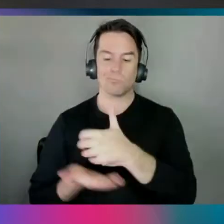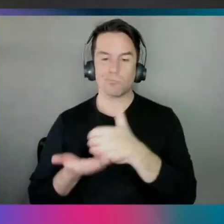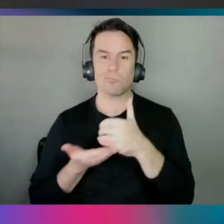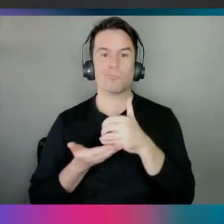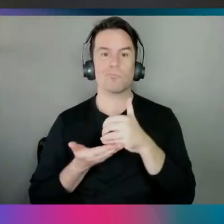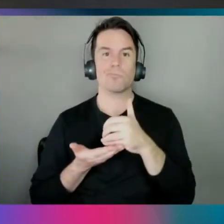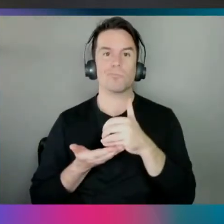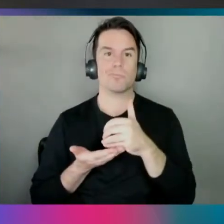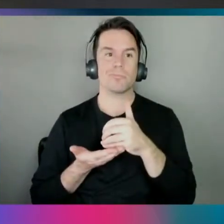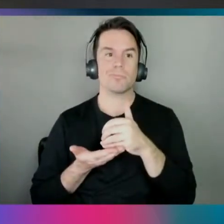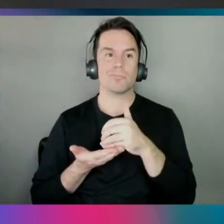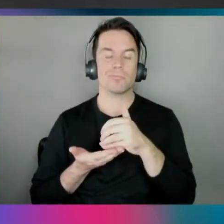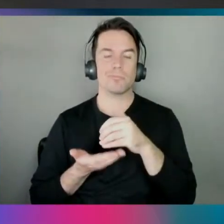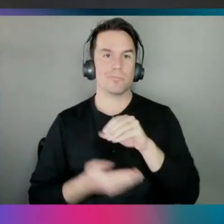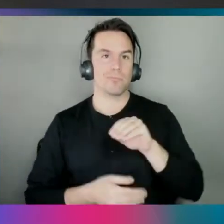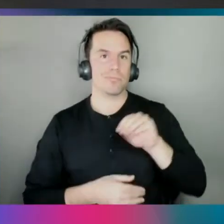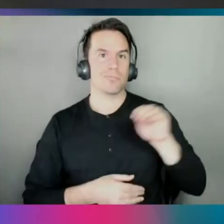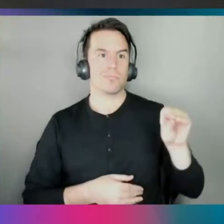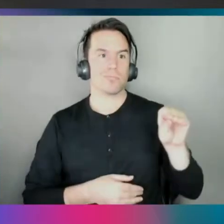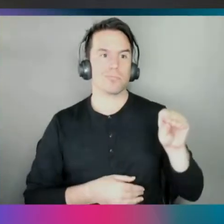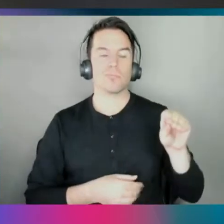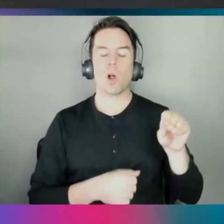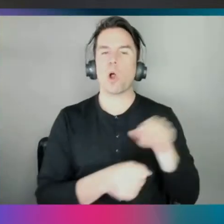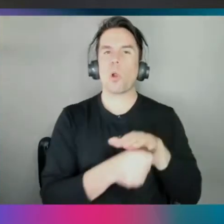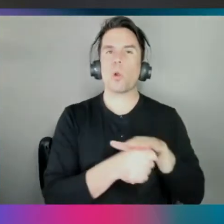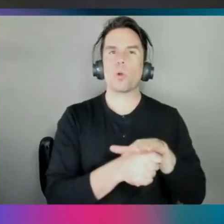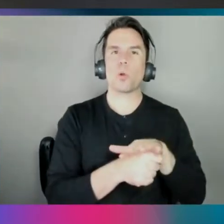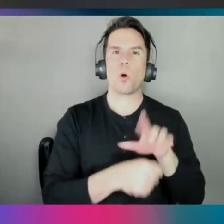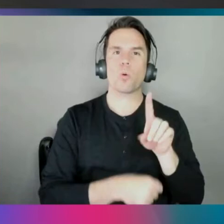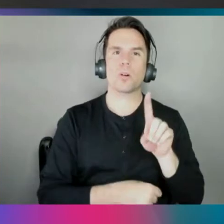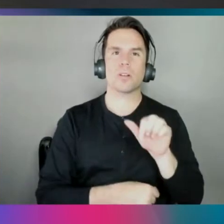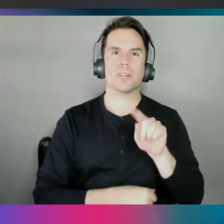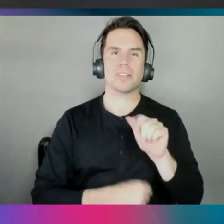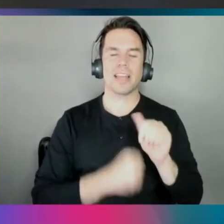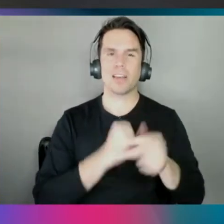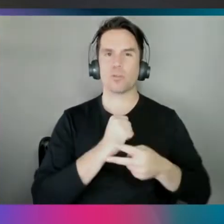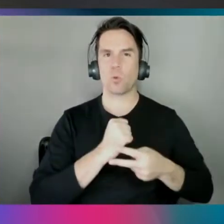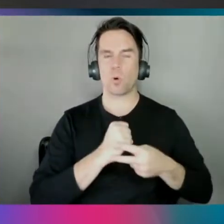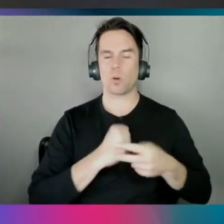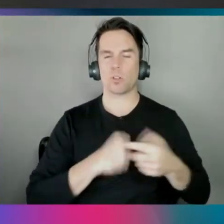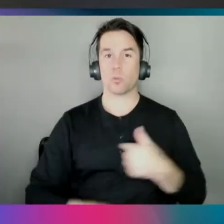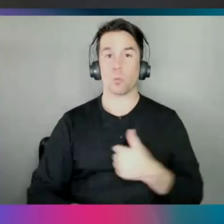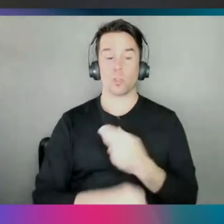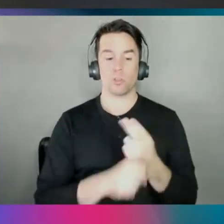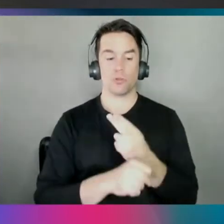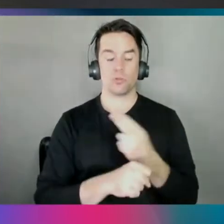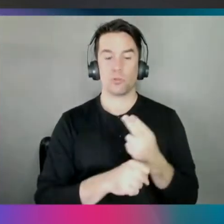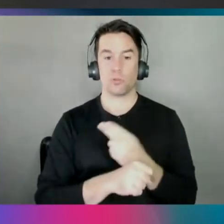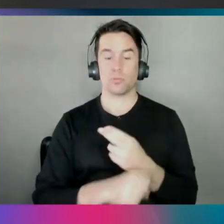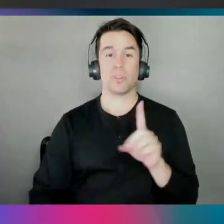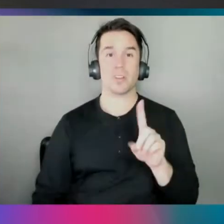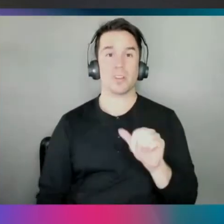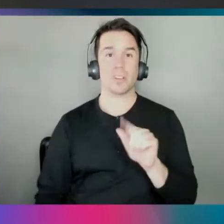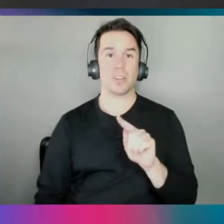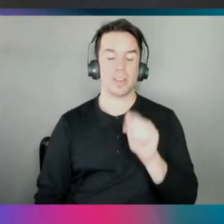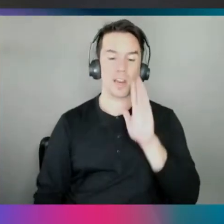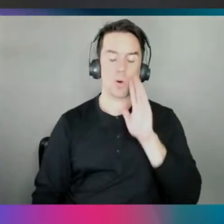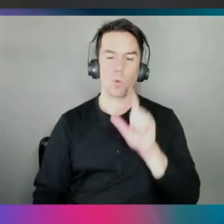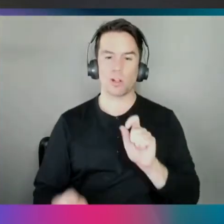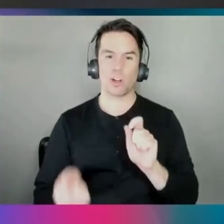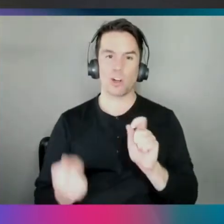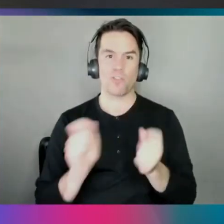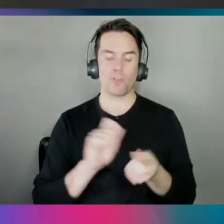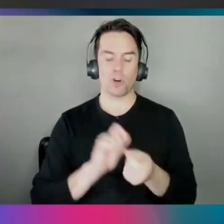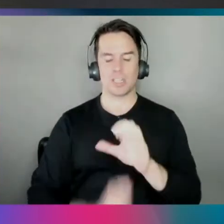into a local data store that we can use. We're going to convert the data from CSV, so we're going to read in the CSV